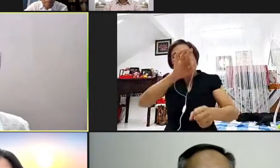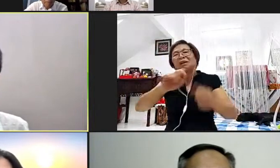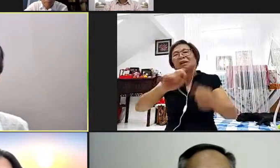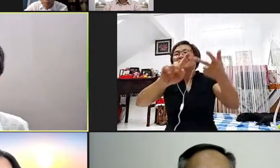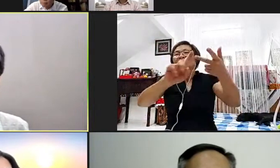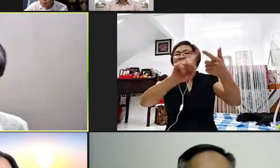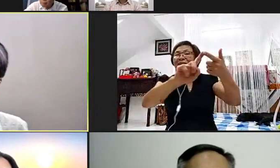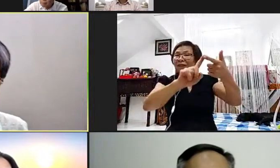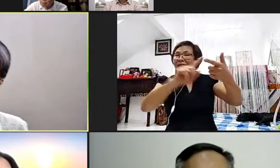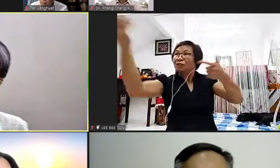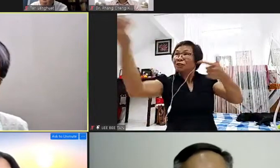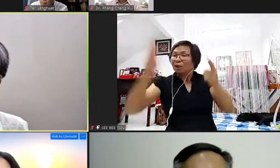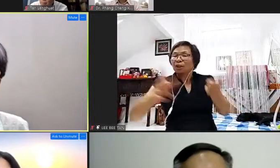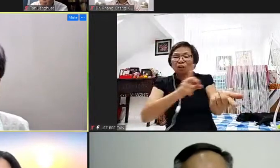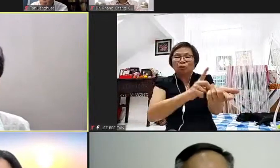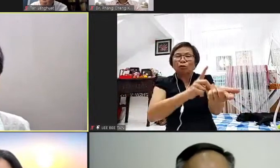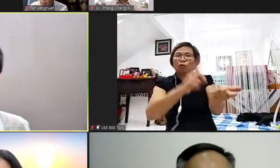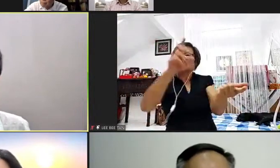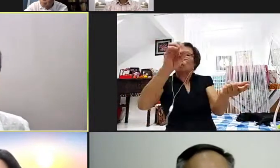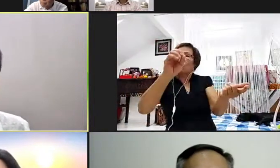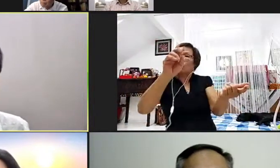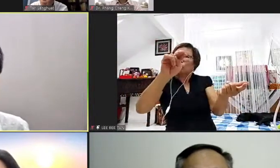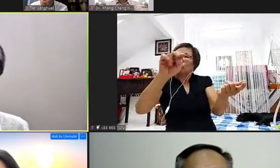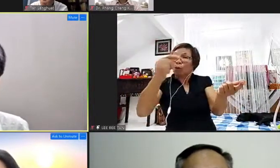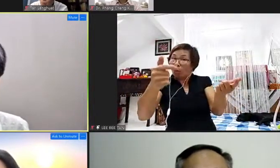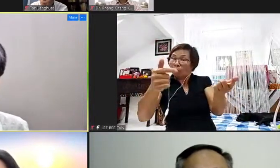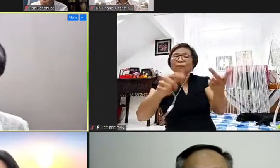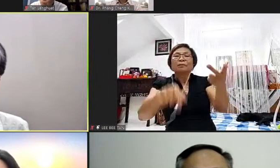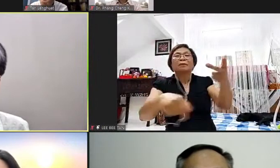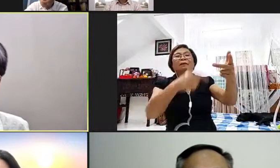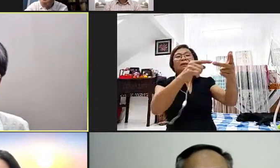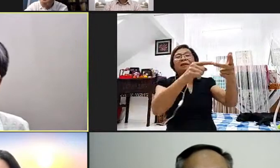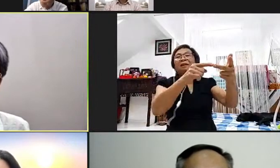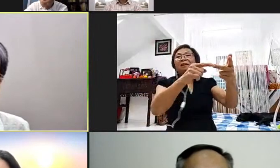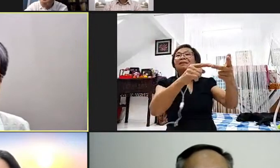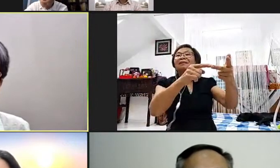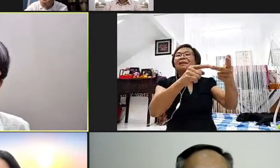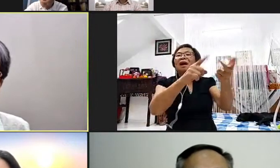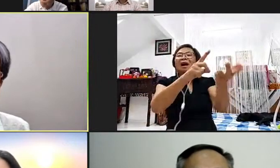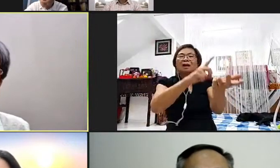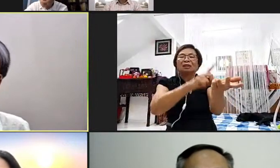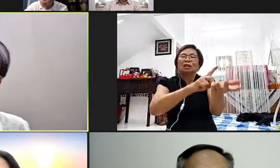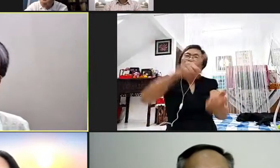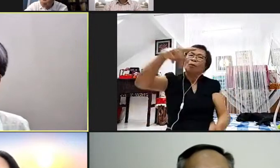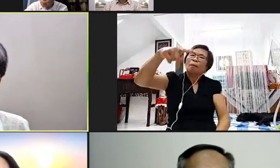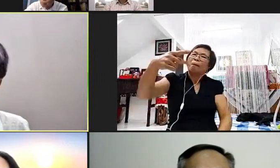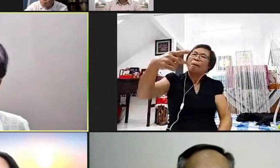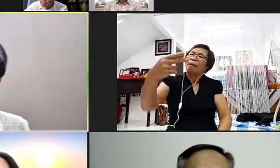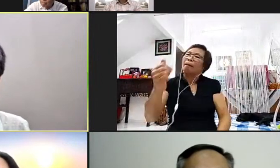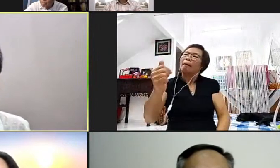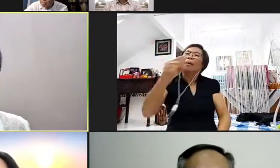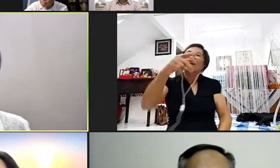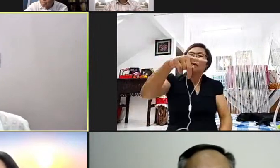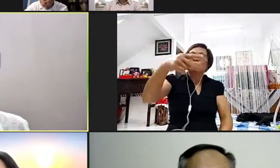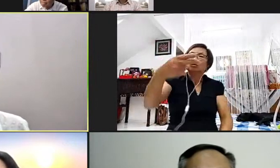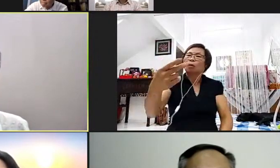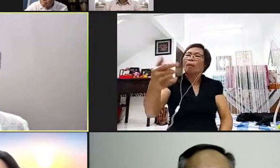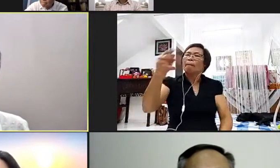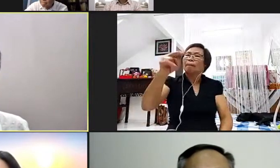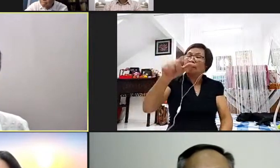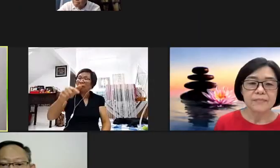speaker, Dr. Ong Tien Kwan. And our third speaker for tonight is Dr. Phang Cheng Kar. Dr. Pang is a